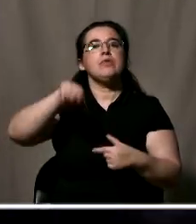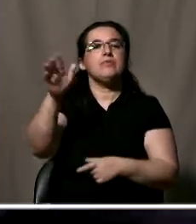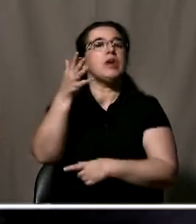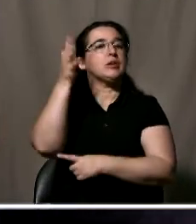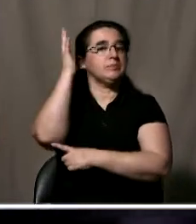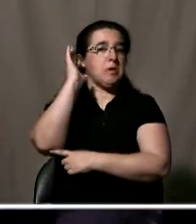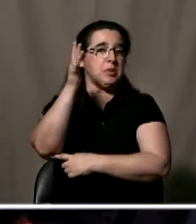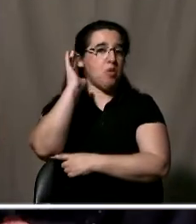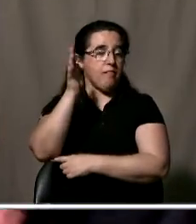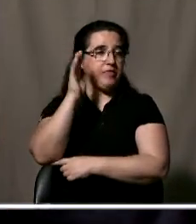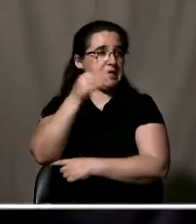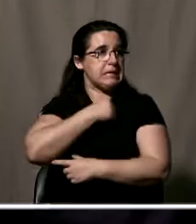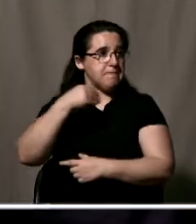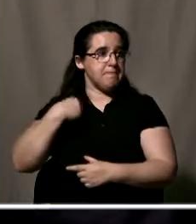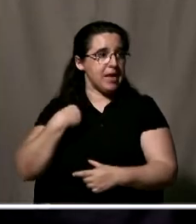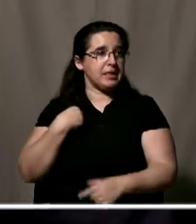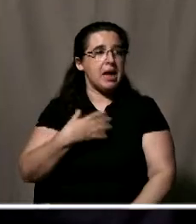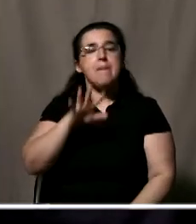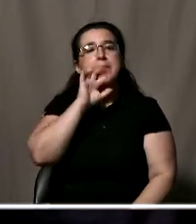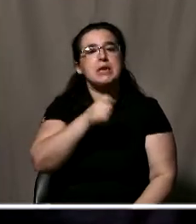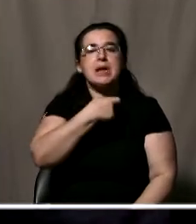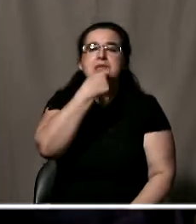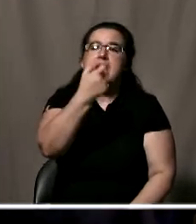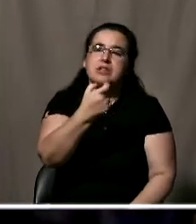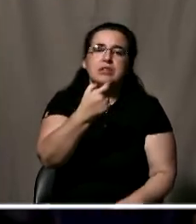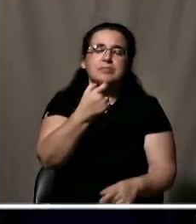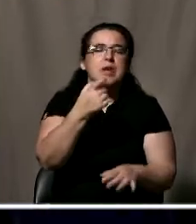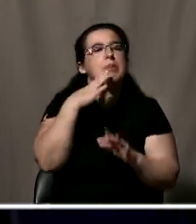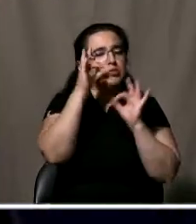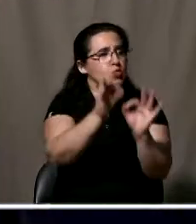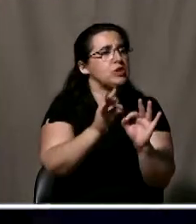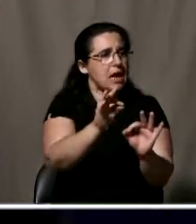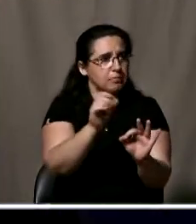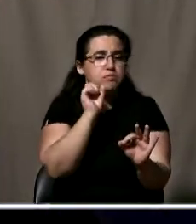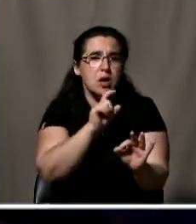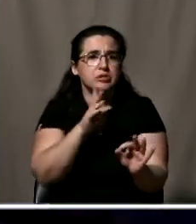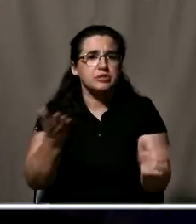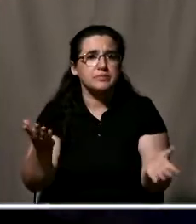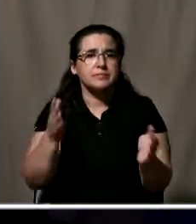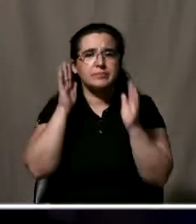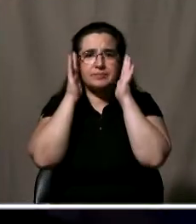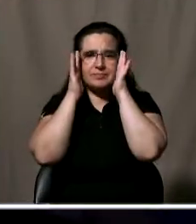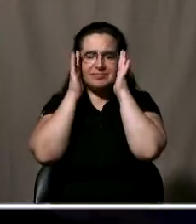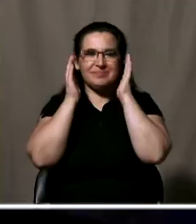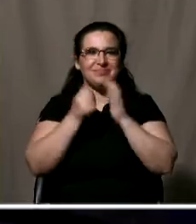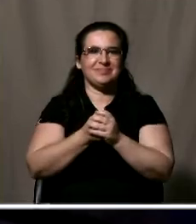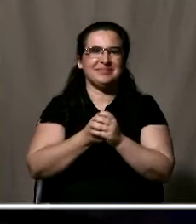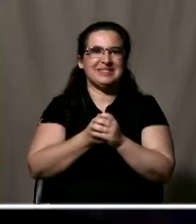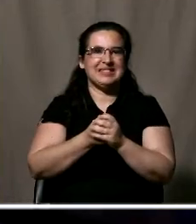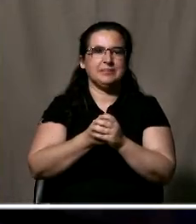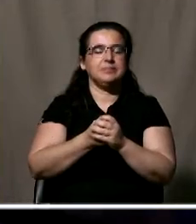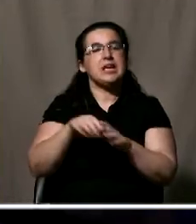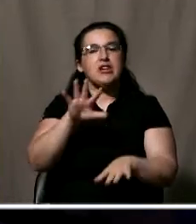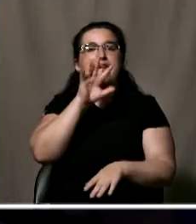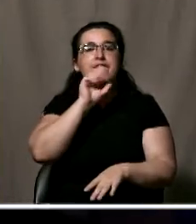of the grandkids? E há umas semanas atrás, eles disseram, pais, nós vamos para uma conferência médica. Será que podem tomar conta das crianças? They have